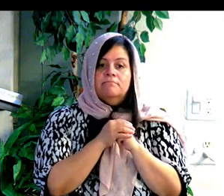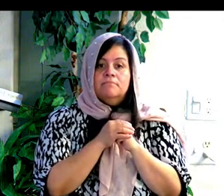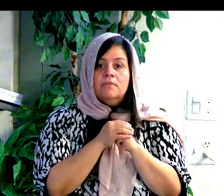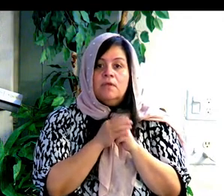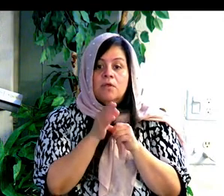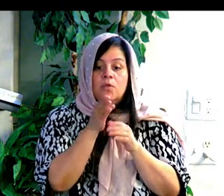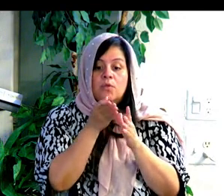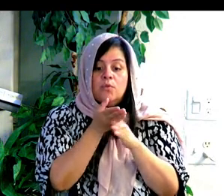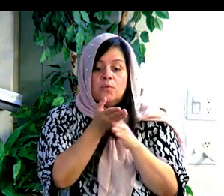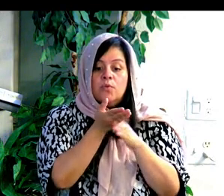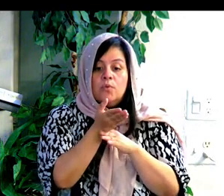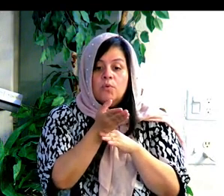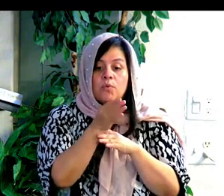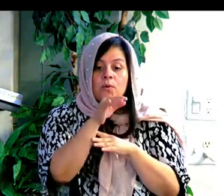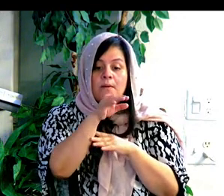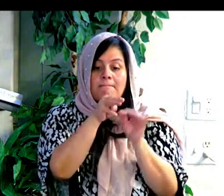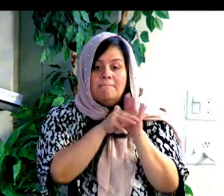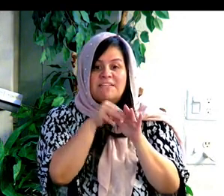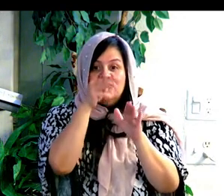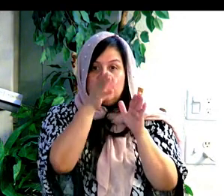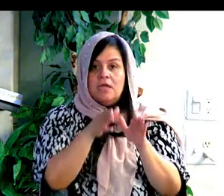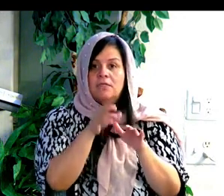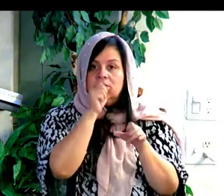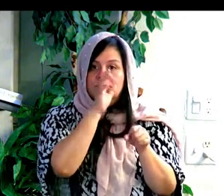promesa del Mesías.